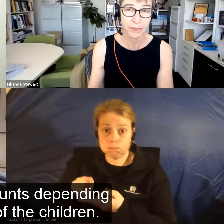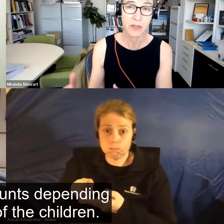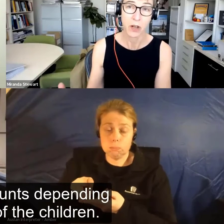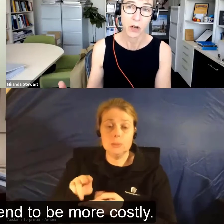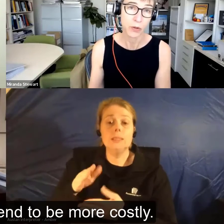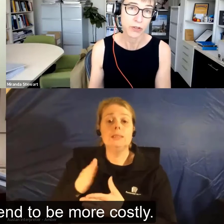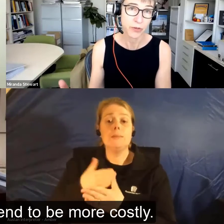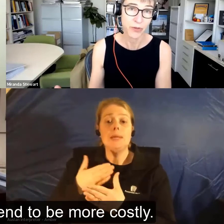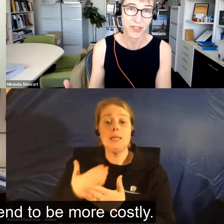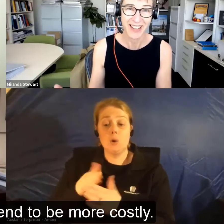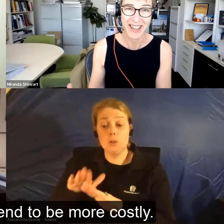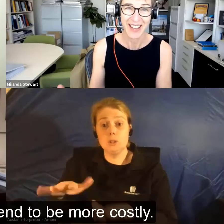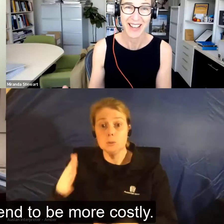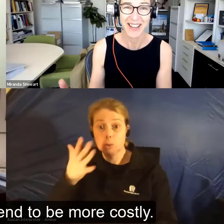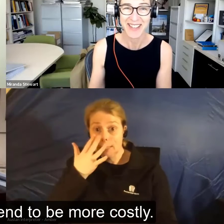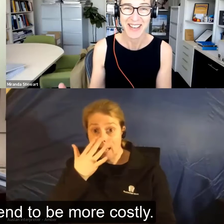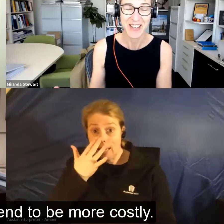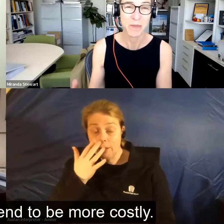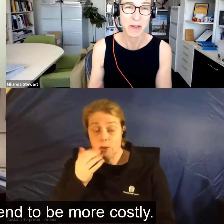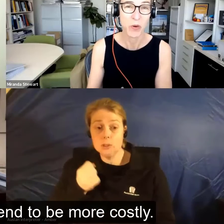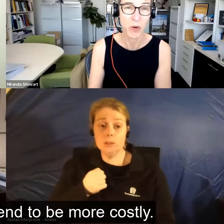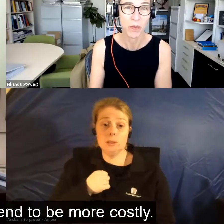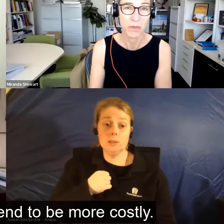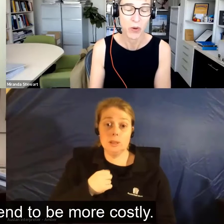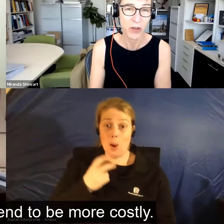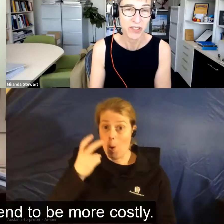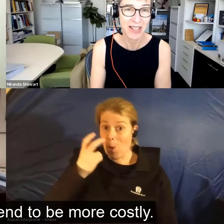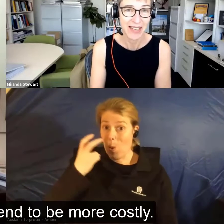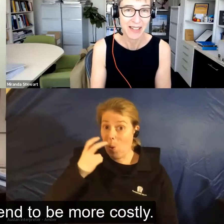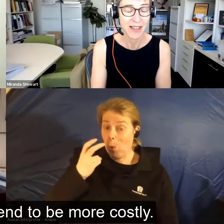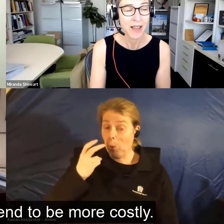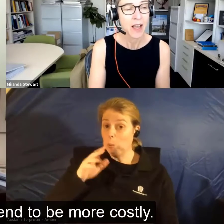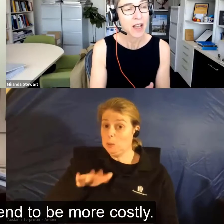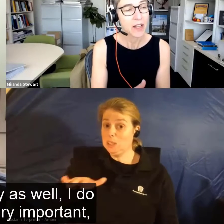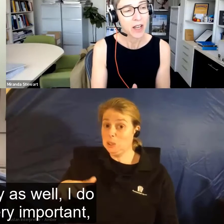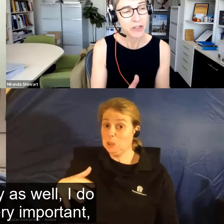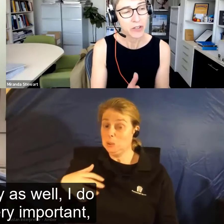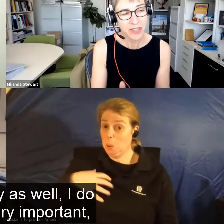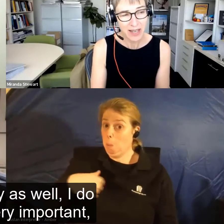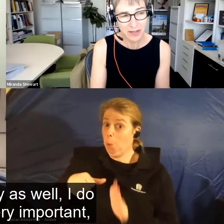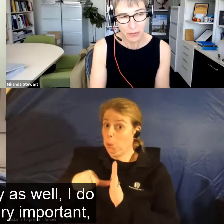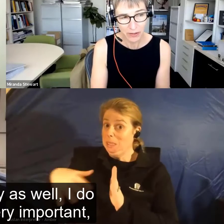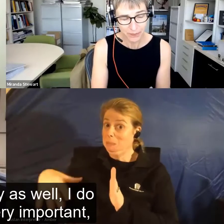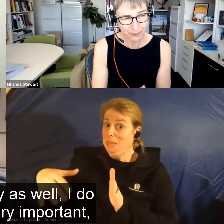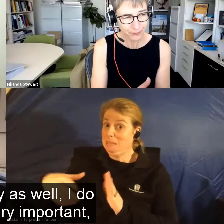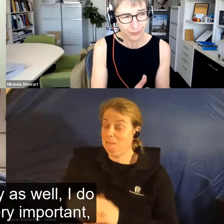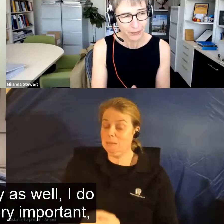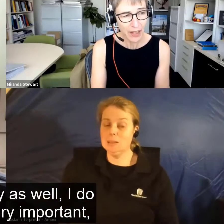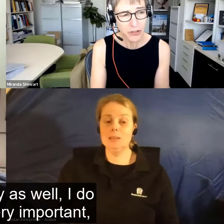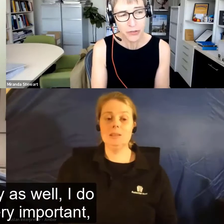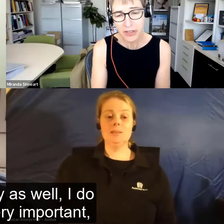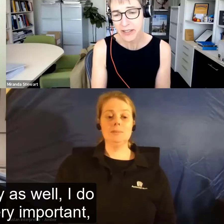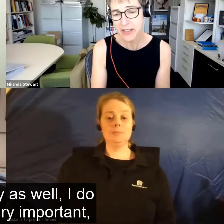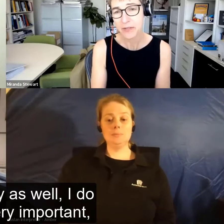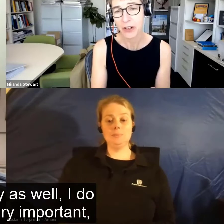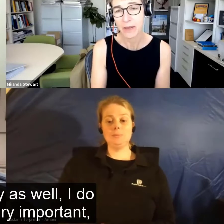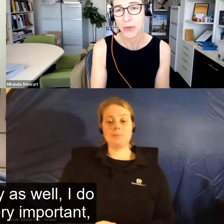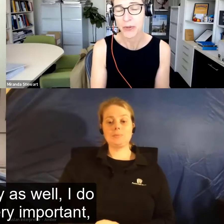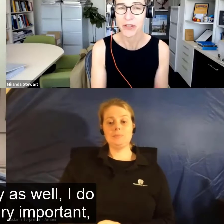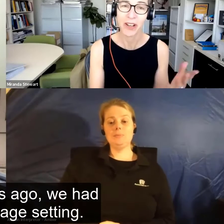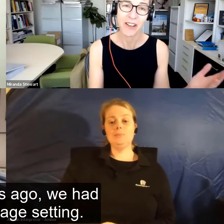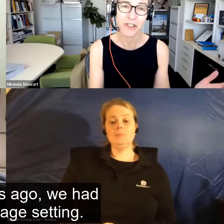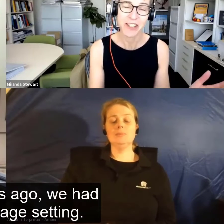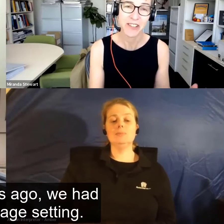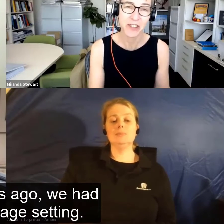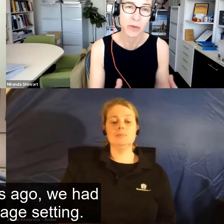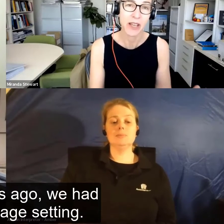children. Older children tend to be more costly. I should say as well, I do think it's very